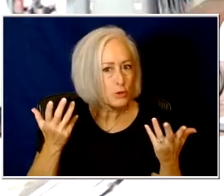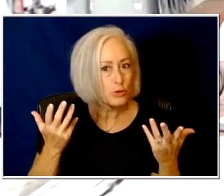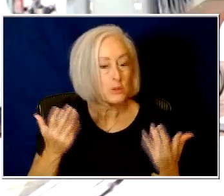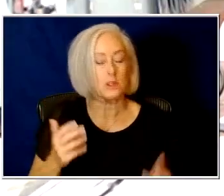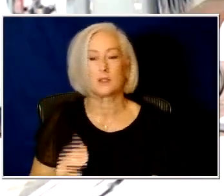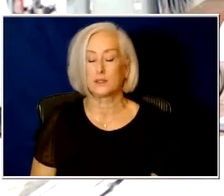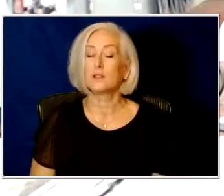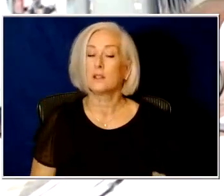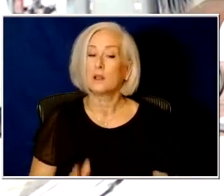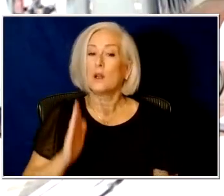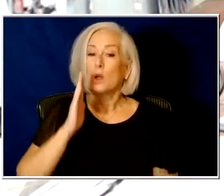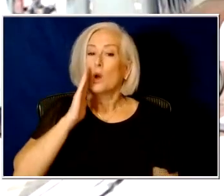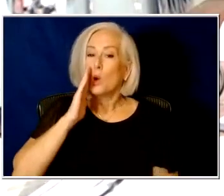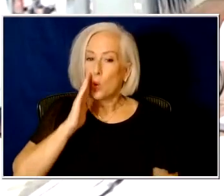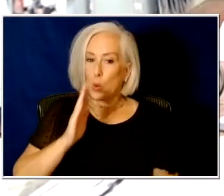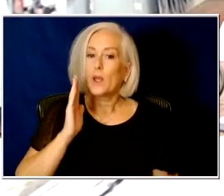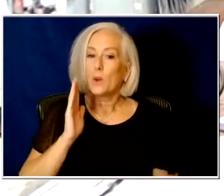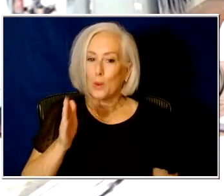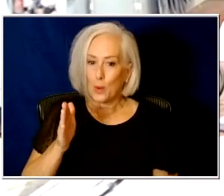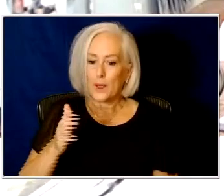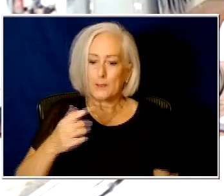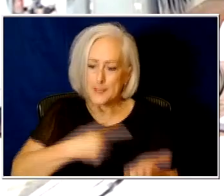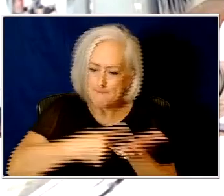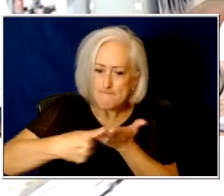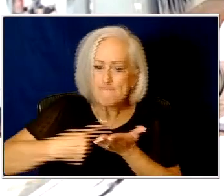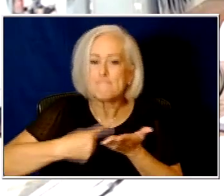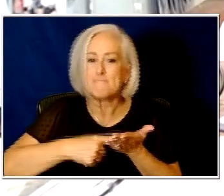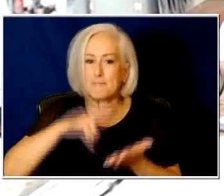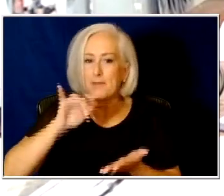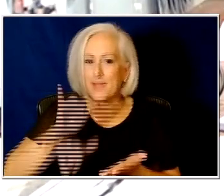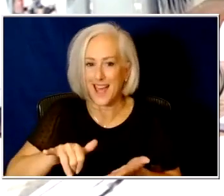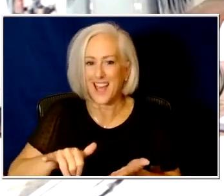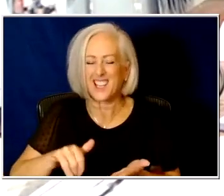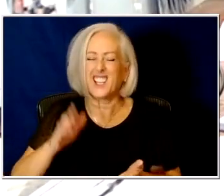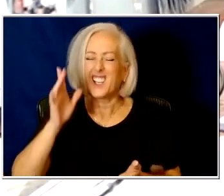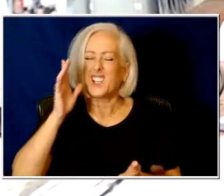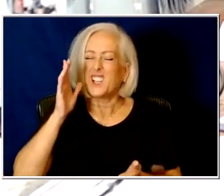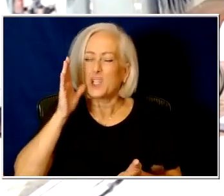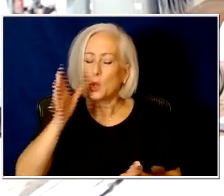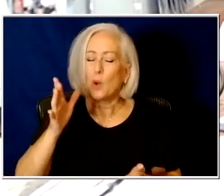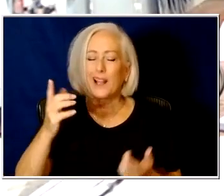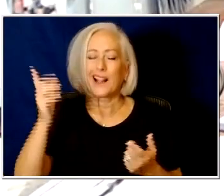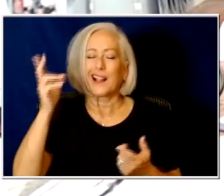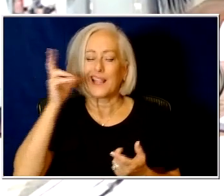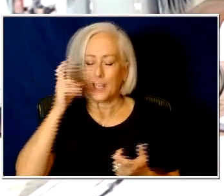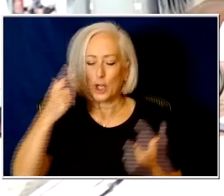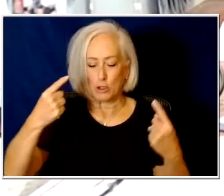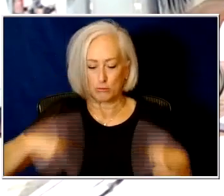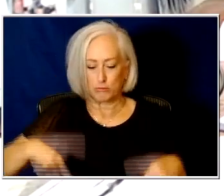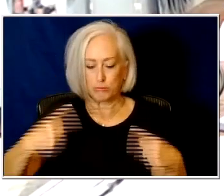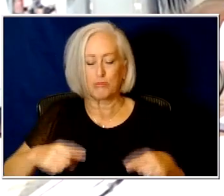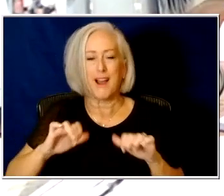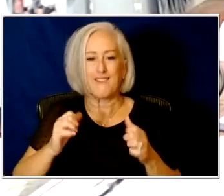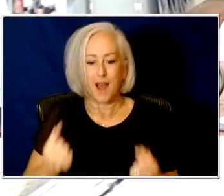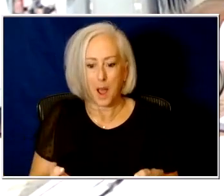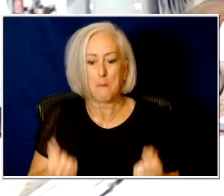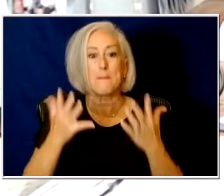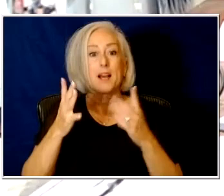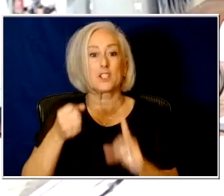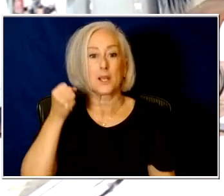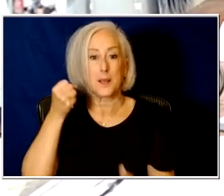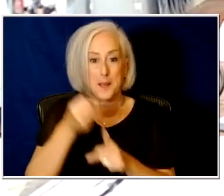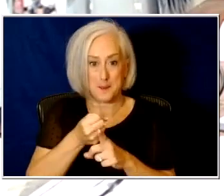be debating that. That's probably the arguments you're going to hear in our field are going to be about how big of an impact does this have, and